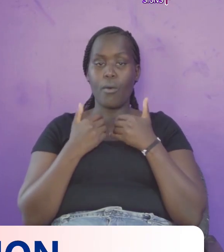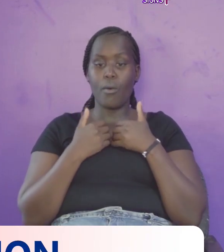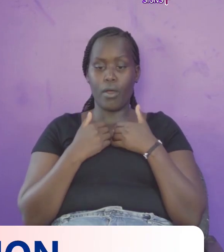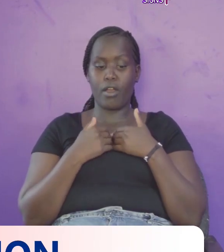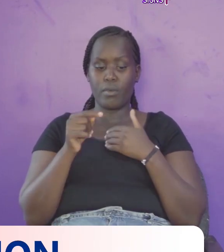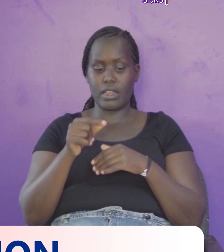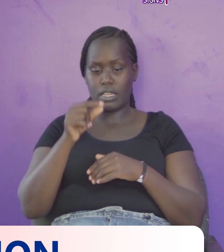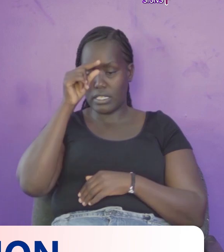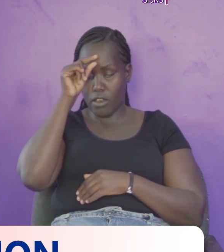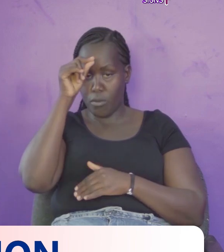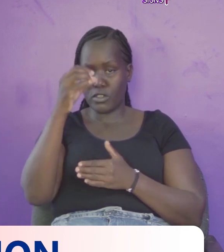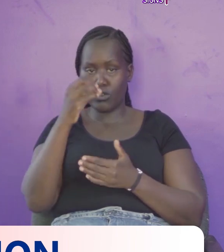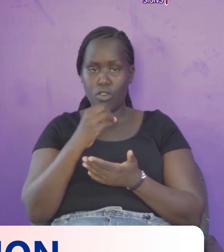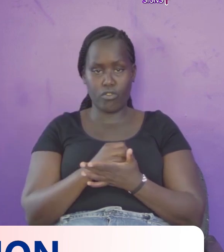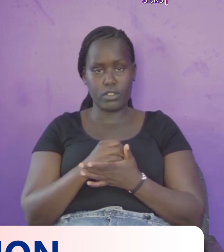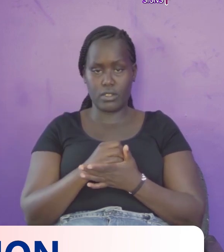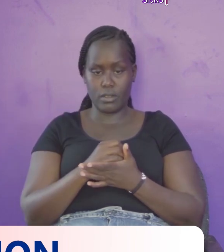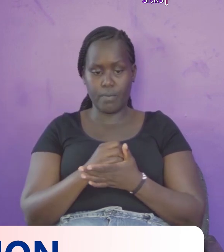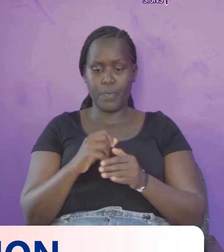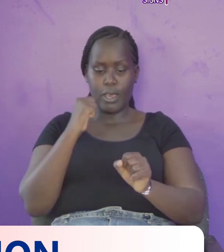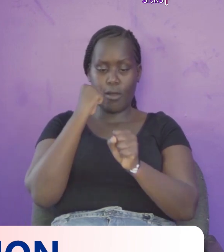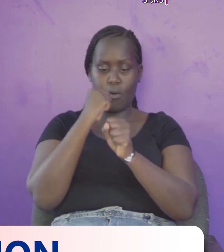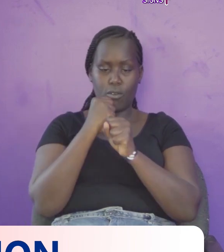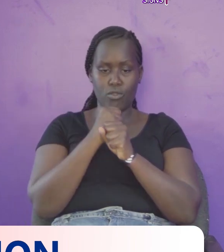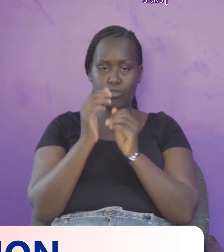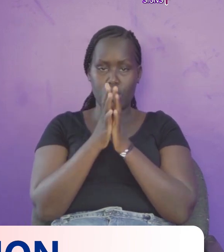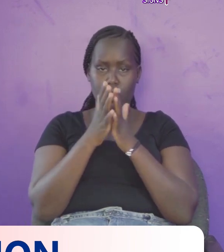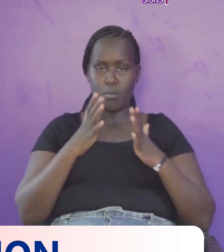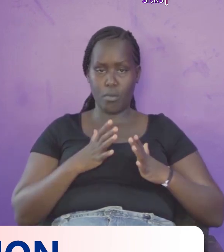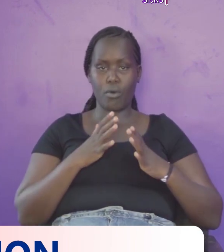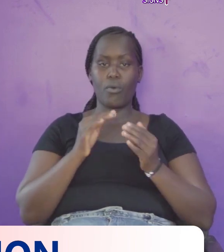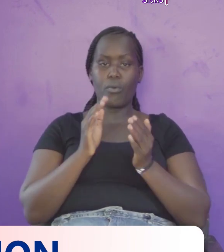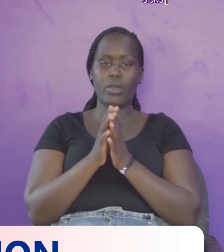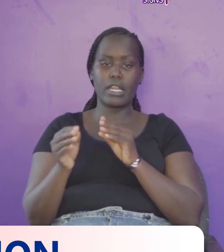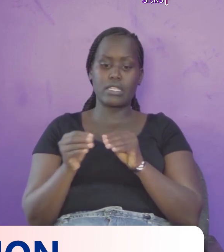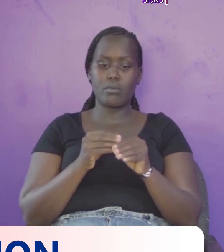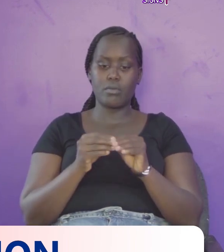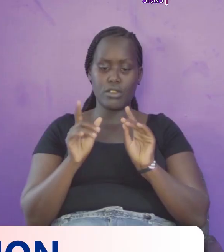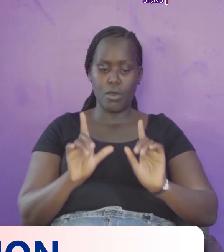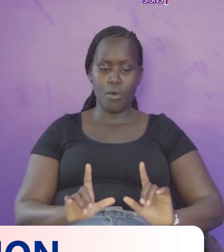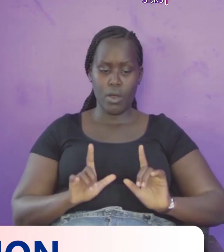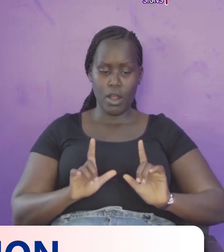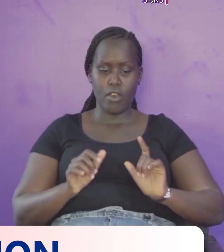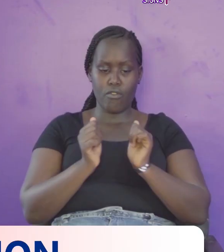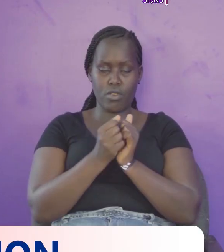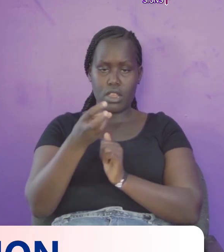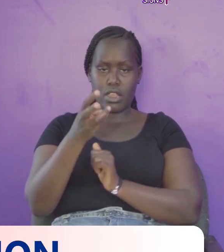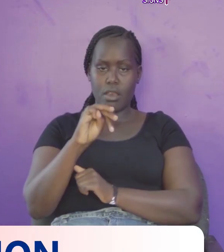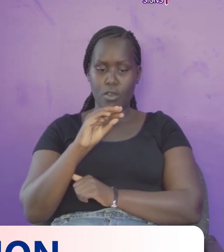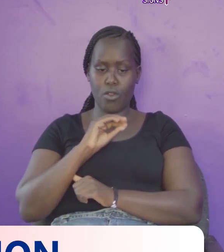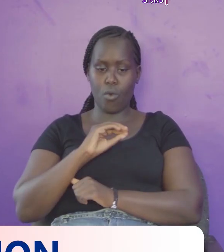these government offices. Right. We have worked with people with disabilities. Yes. We live with them in our very own homes.